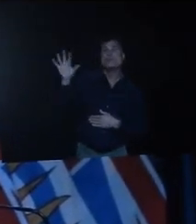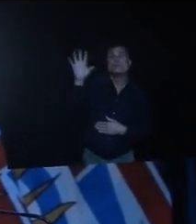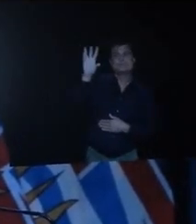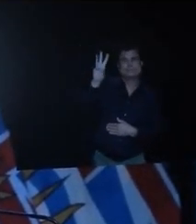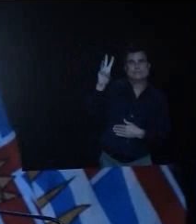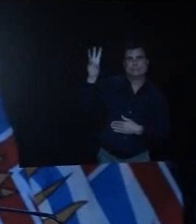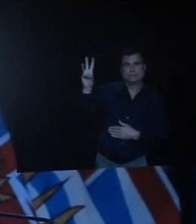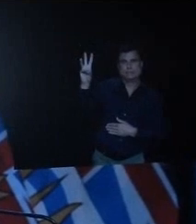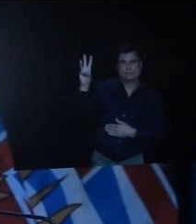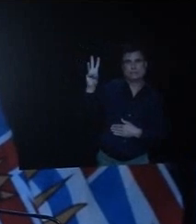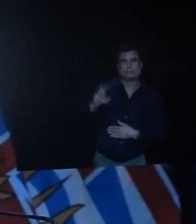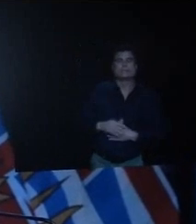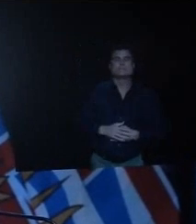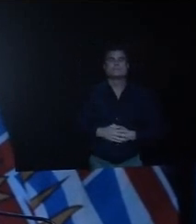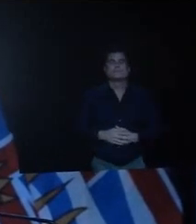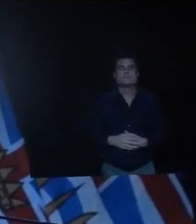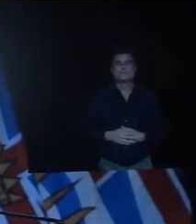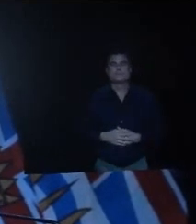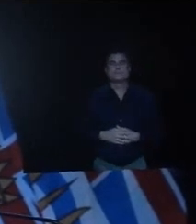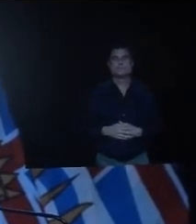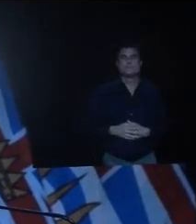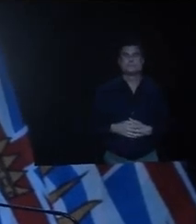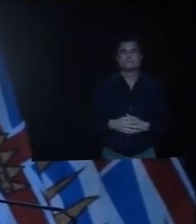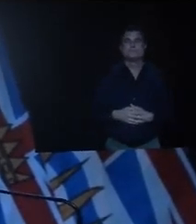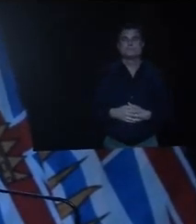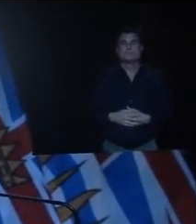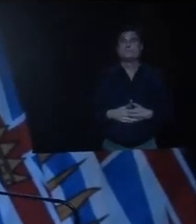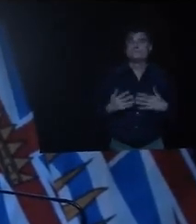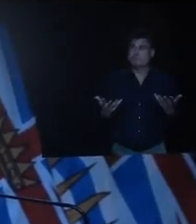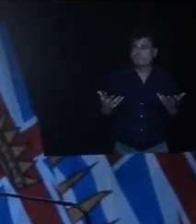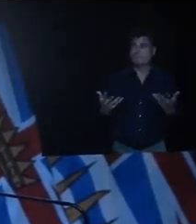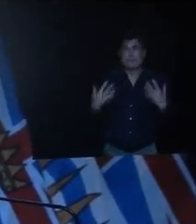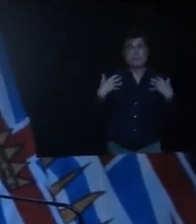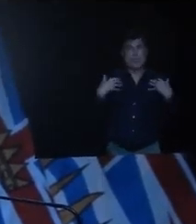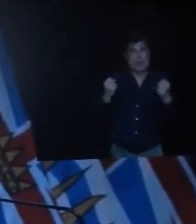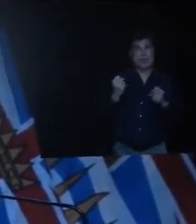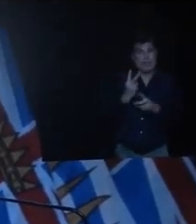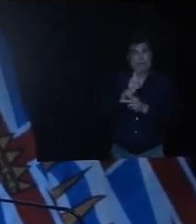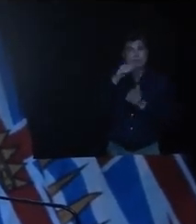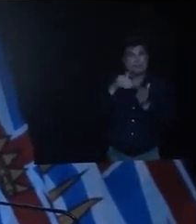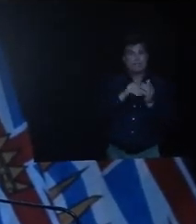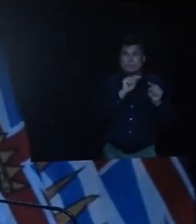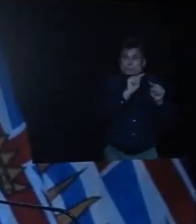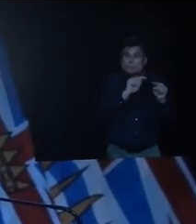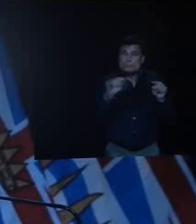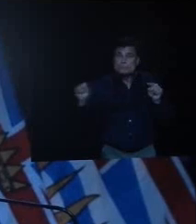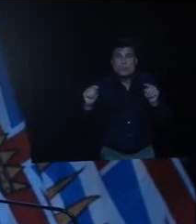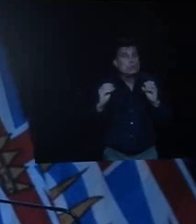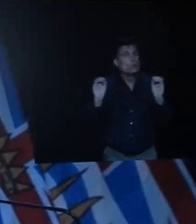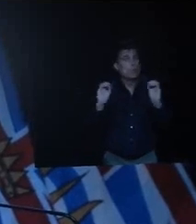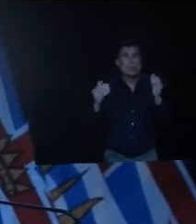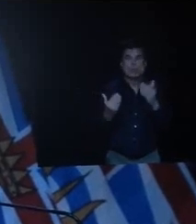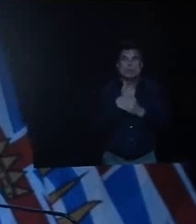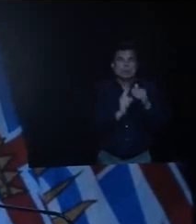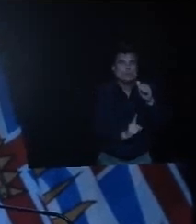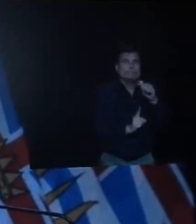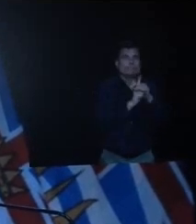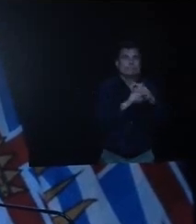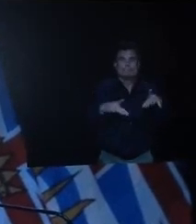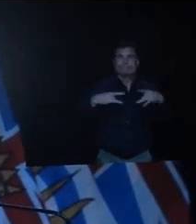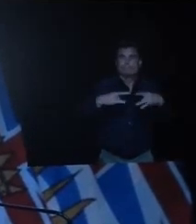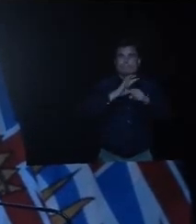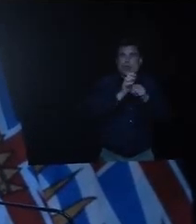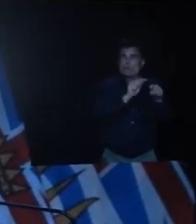Interior. She doesn't look too disturbed right now. In the Northern Health Region. Right? She's just relaying we have numbers. No new outbreaks in healthcare